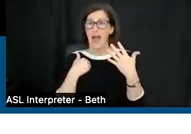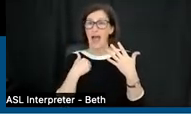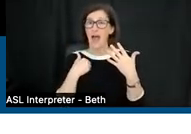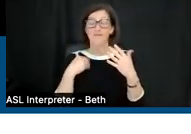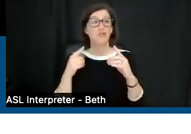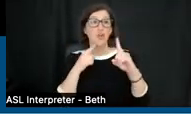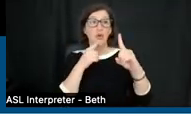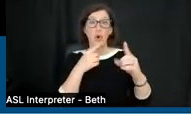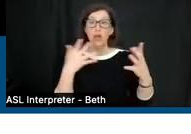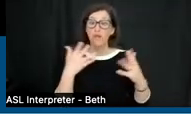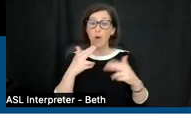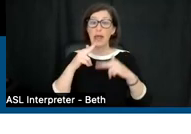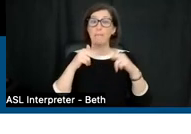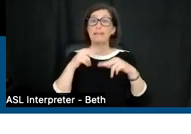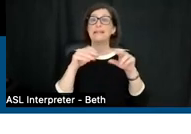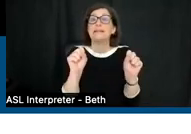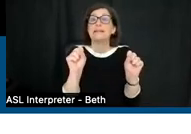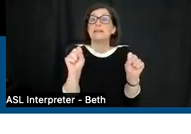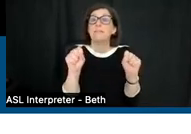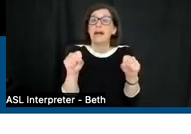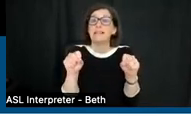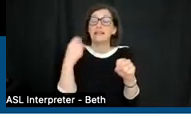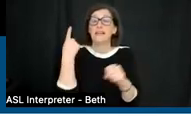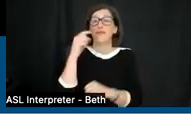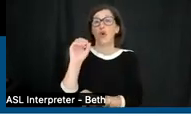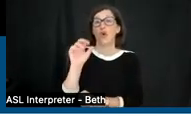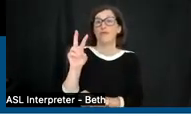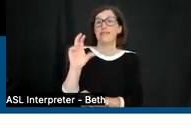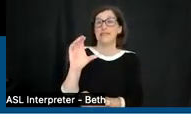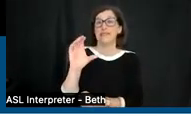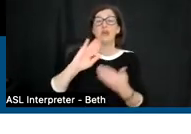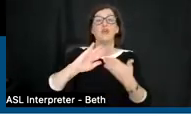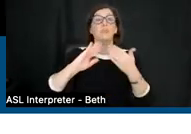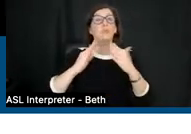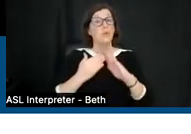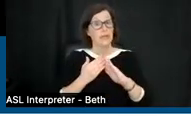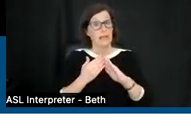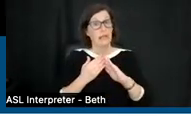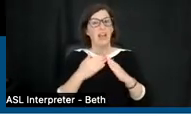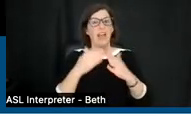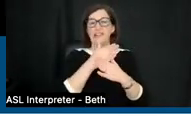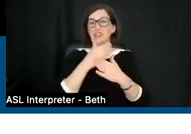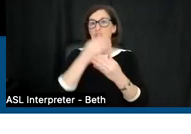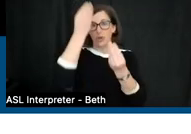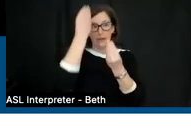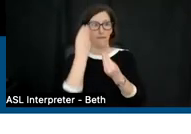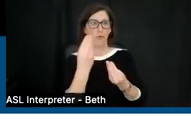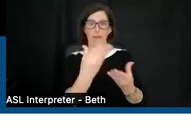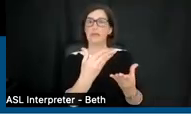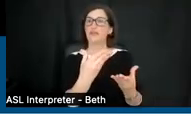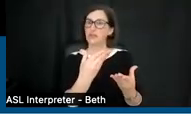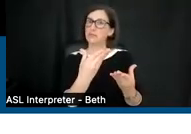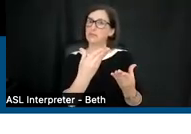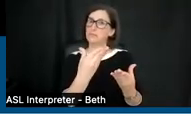of building capacity of the OVC community and sharing information